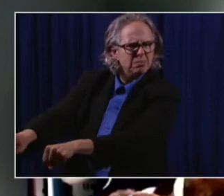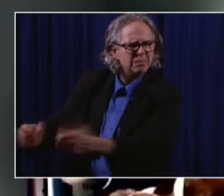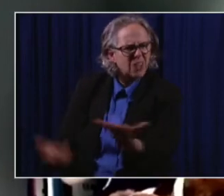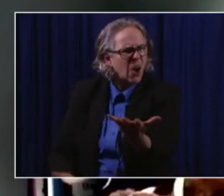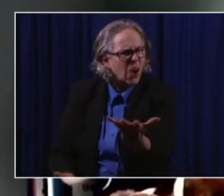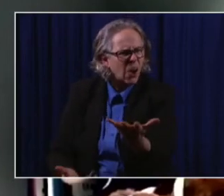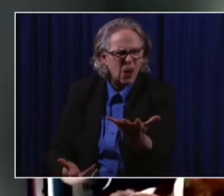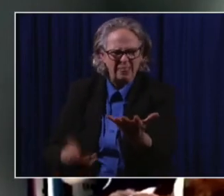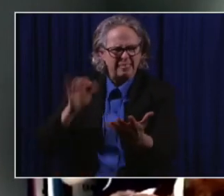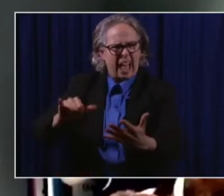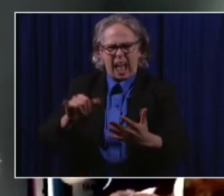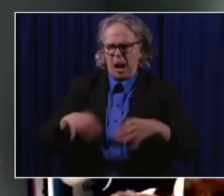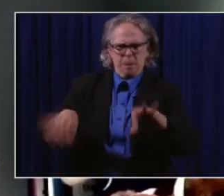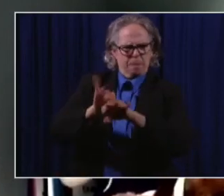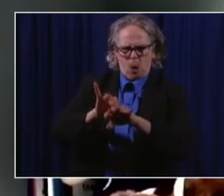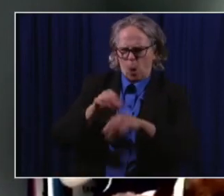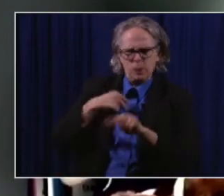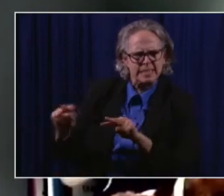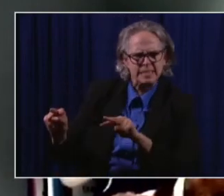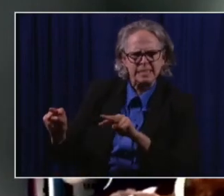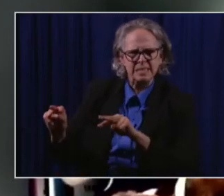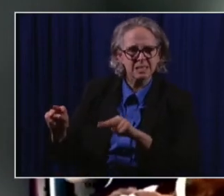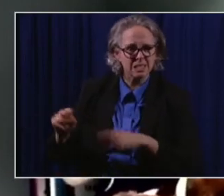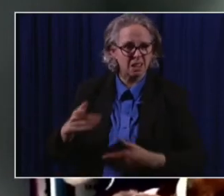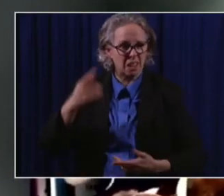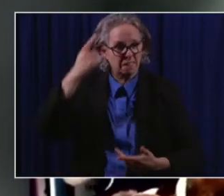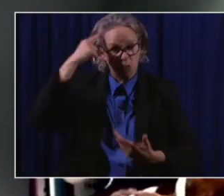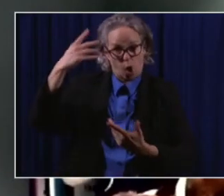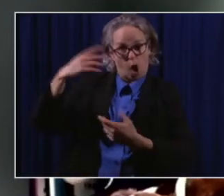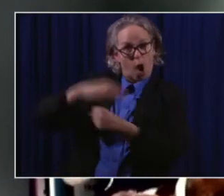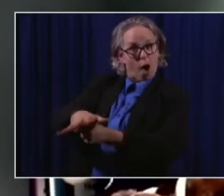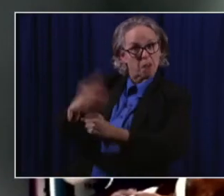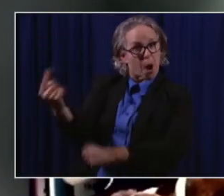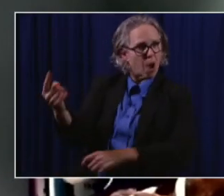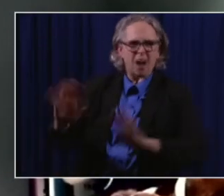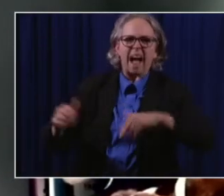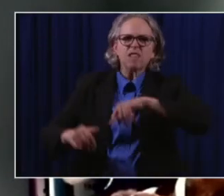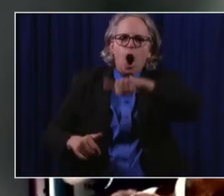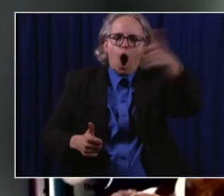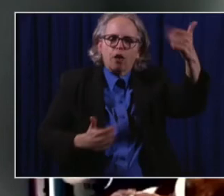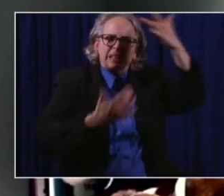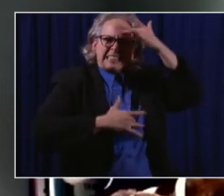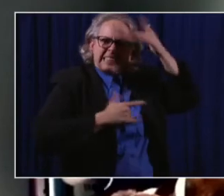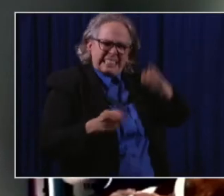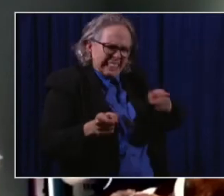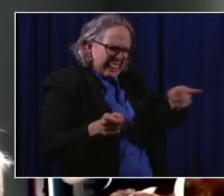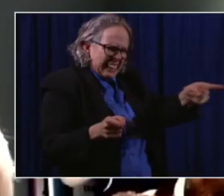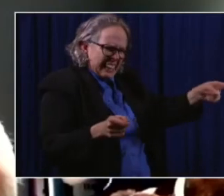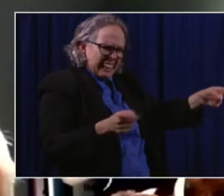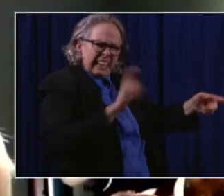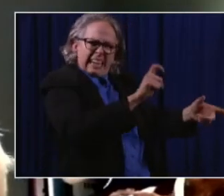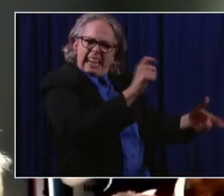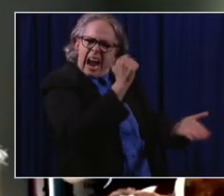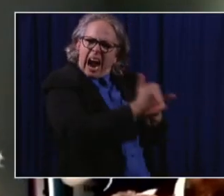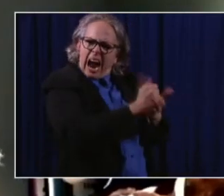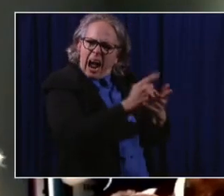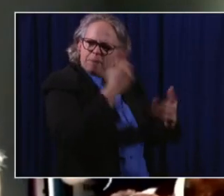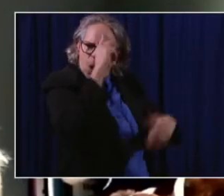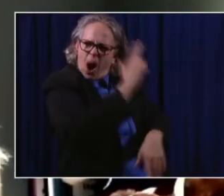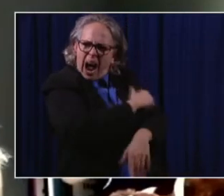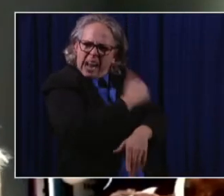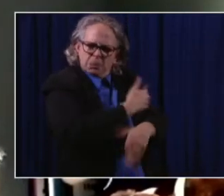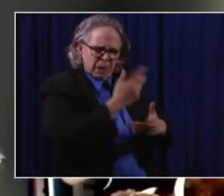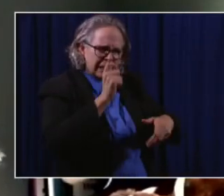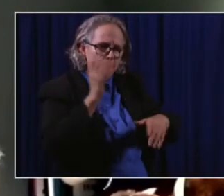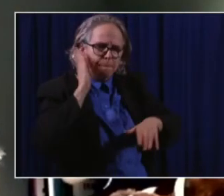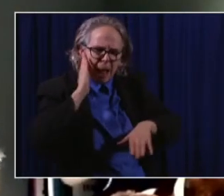your pneumonia. So it is a universal thing. So I just want to emphasize that. And